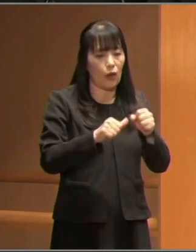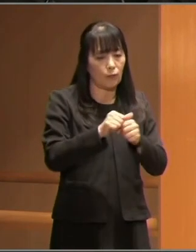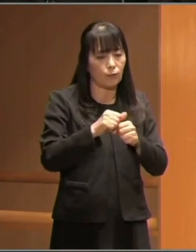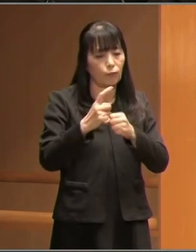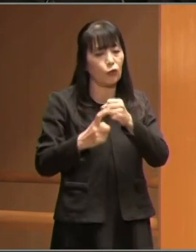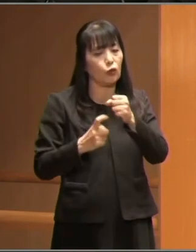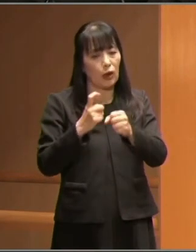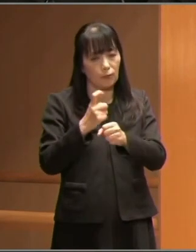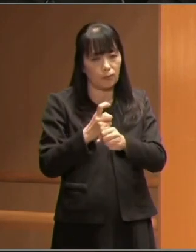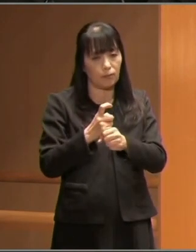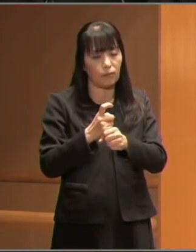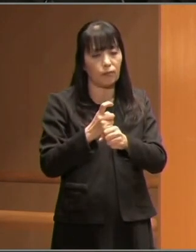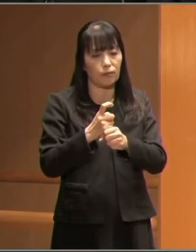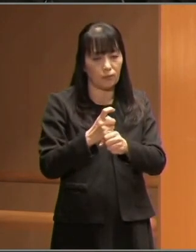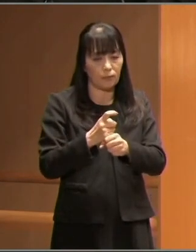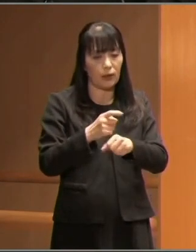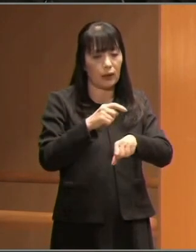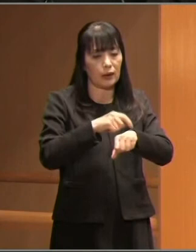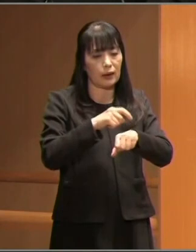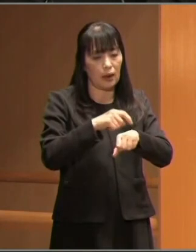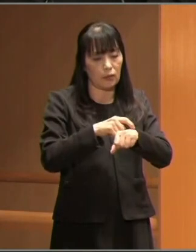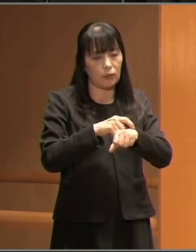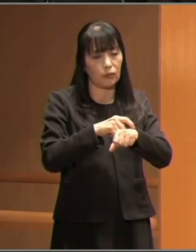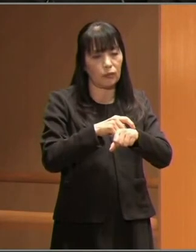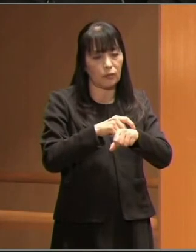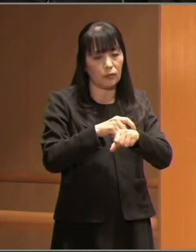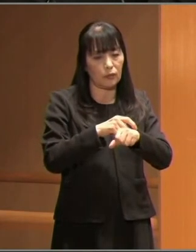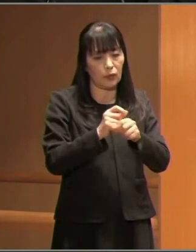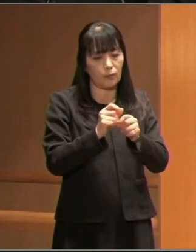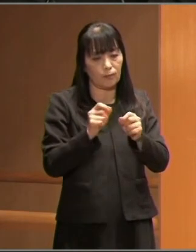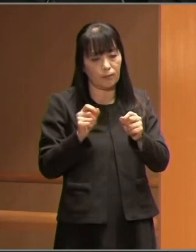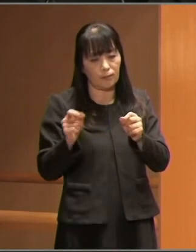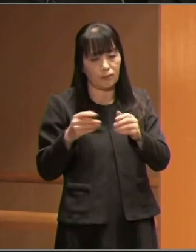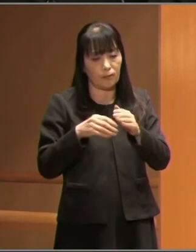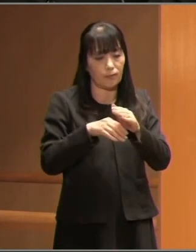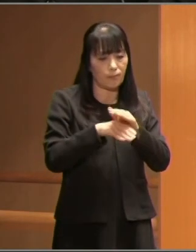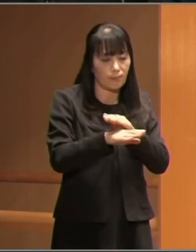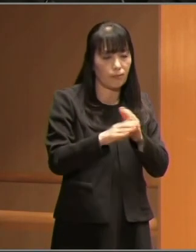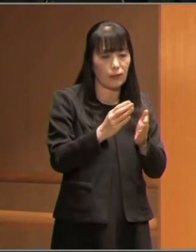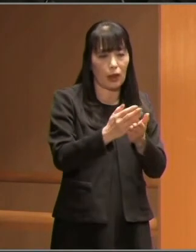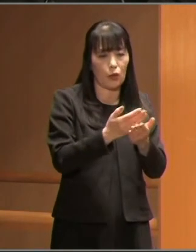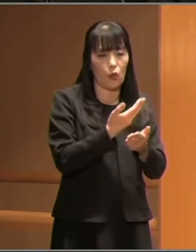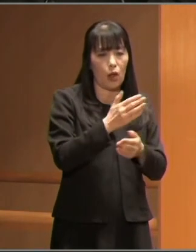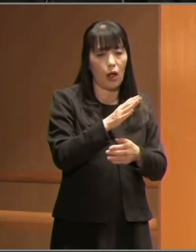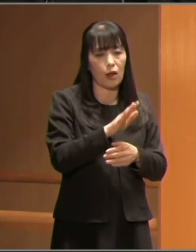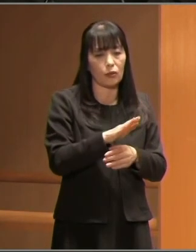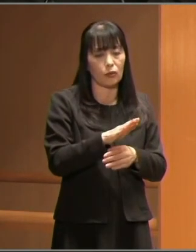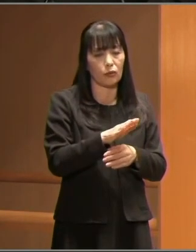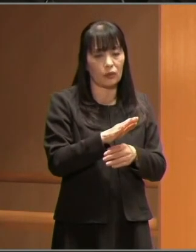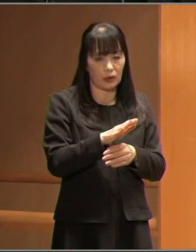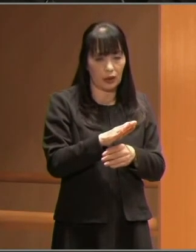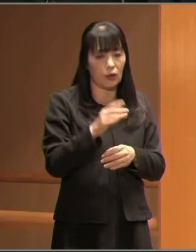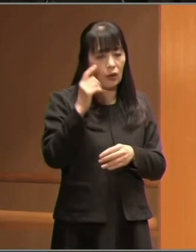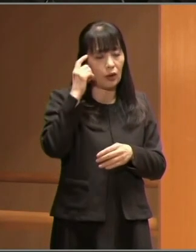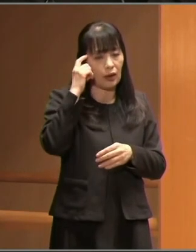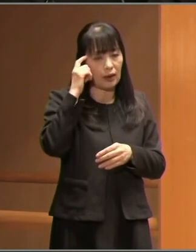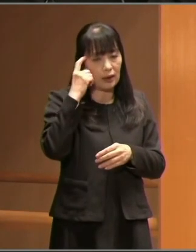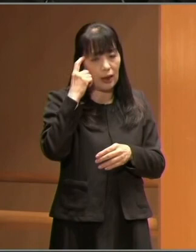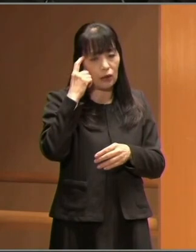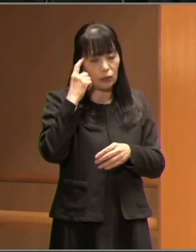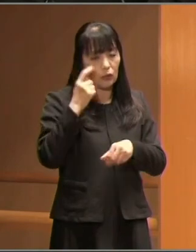that will be kept there for 5-10 years. But in terms of washi, the more you have